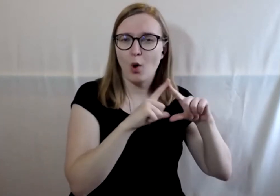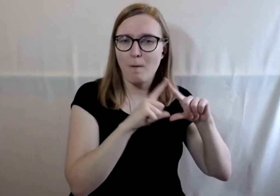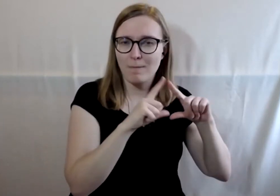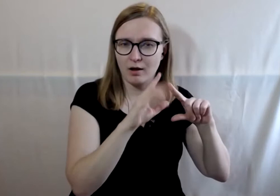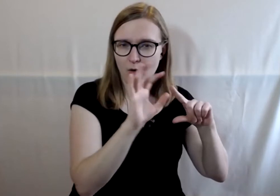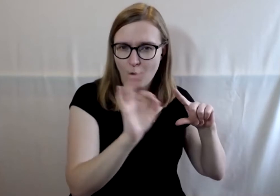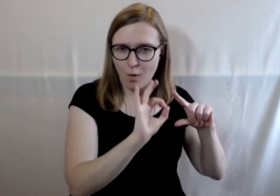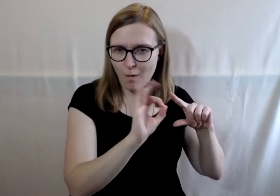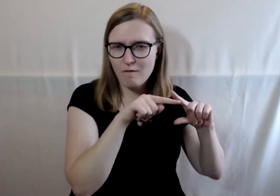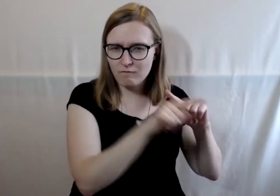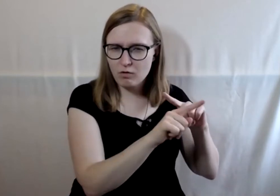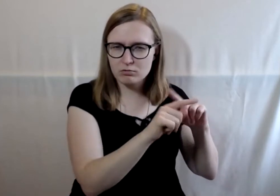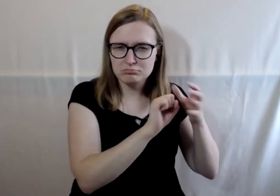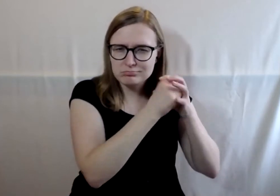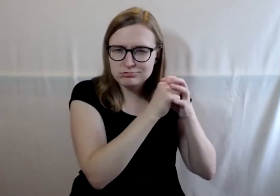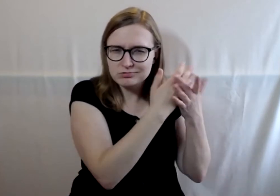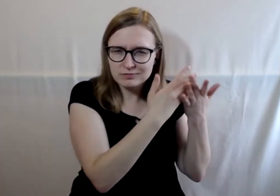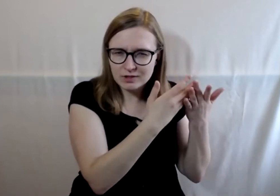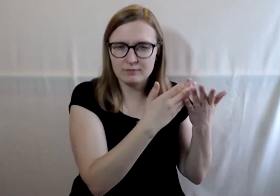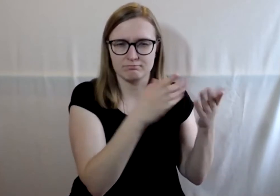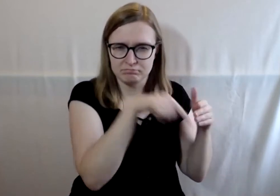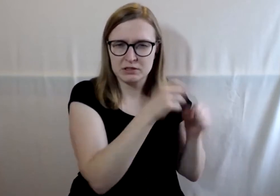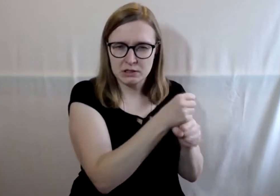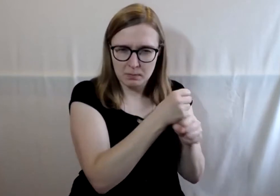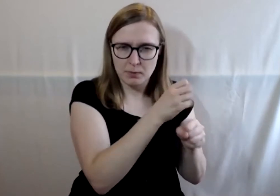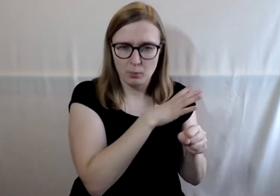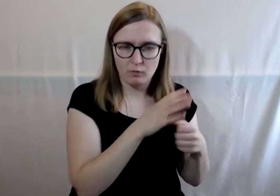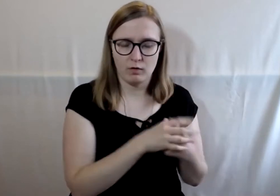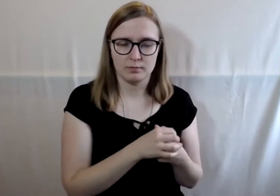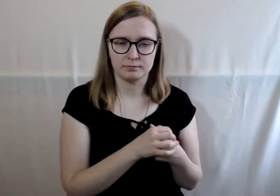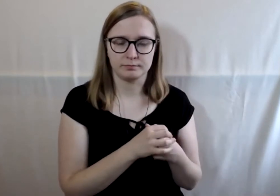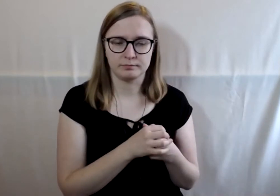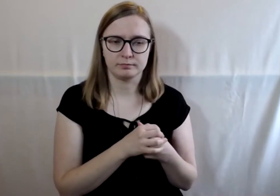atomic science unit. We've got